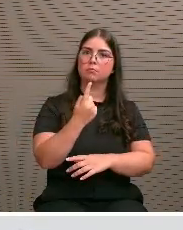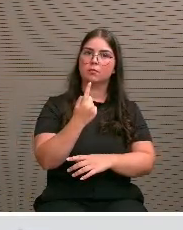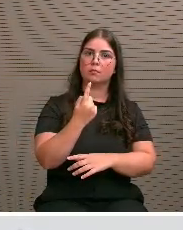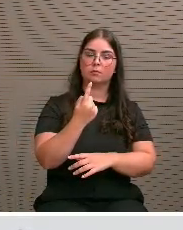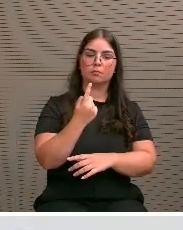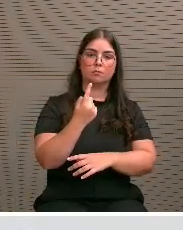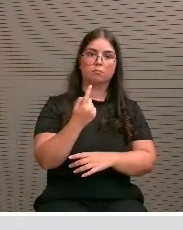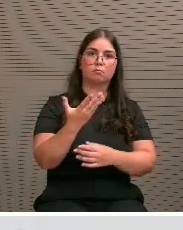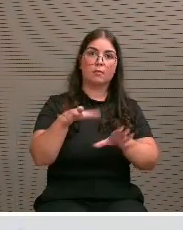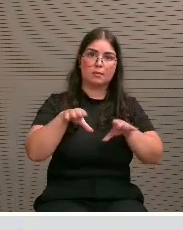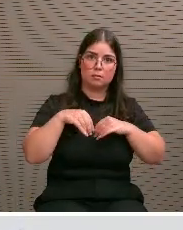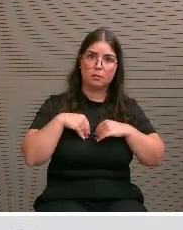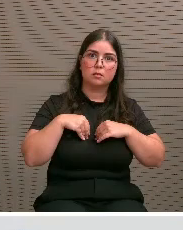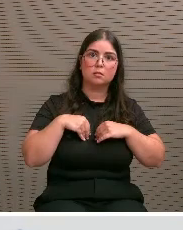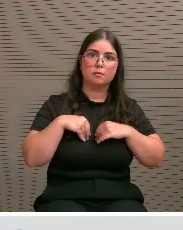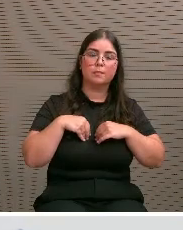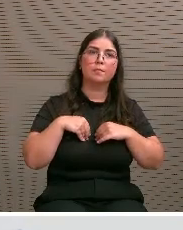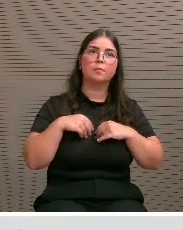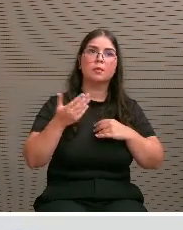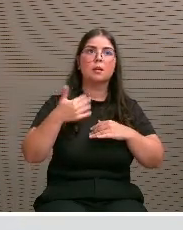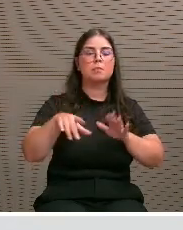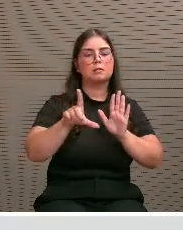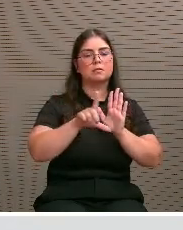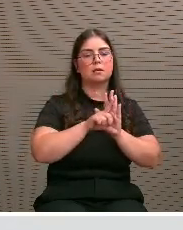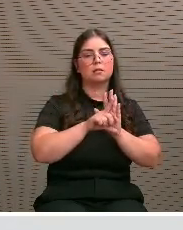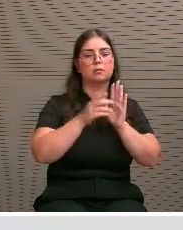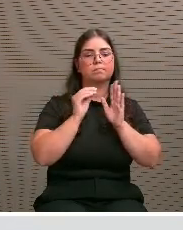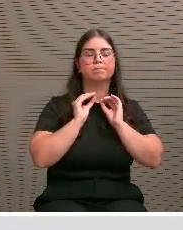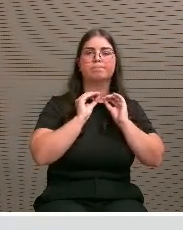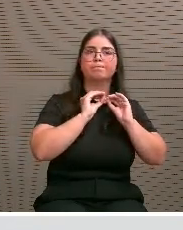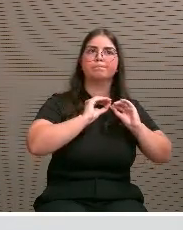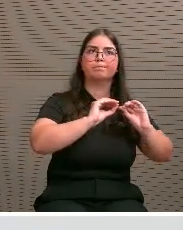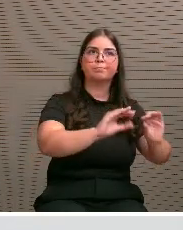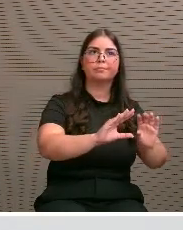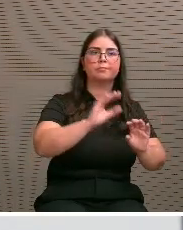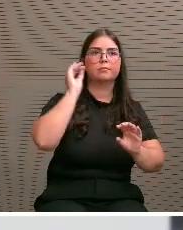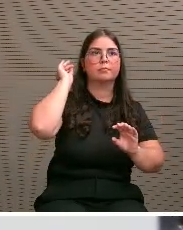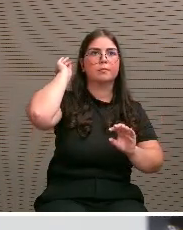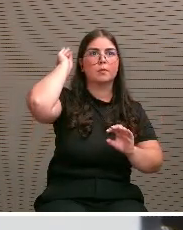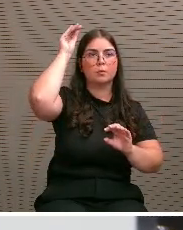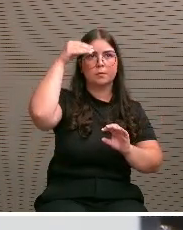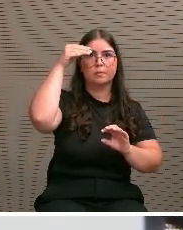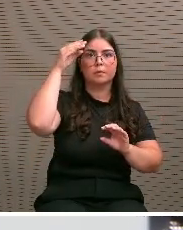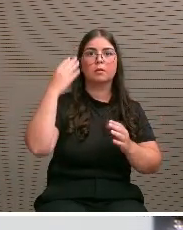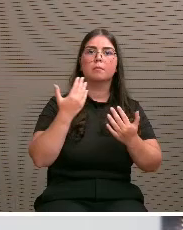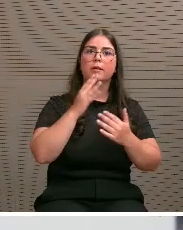to change this and this and this, which would have made it virtually impossible to accomplish.